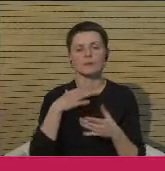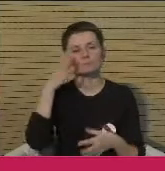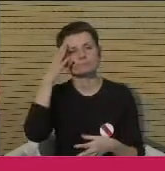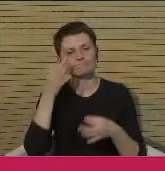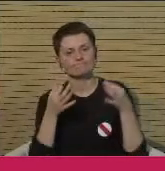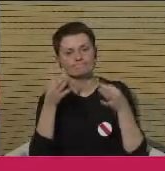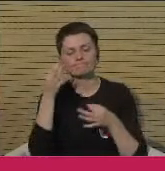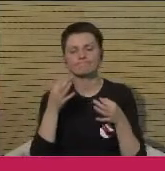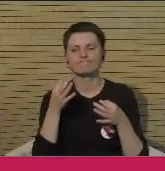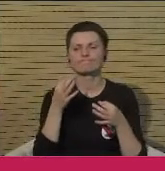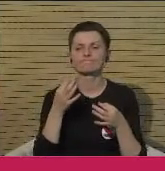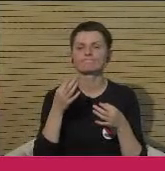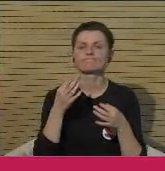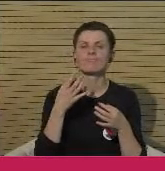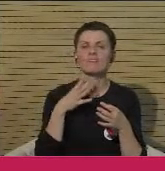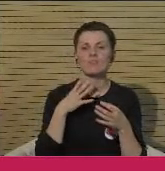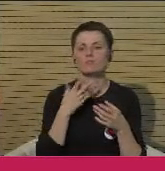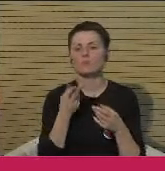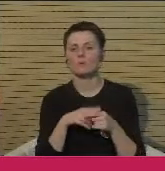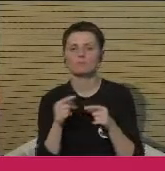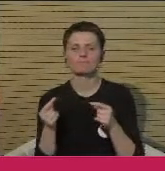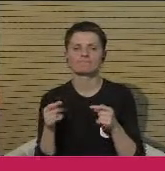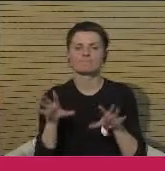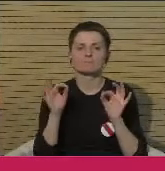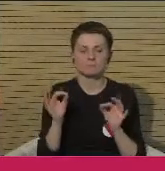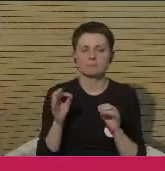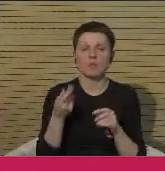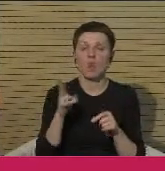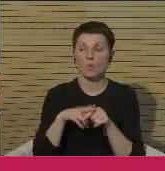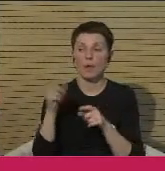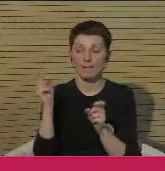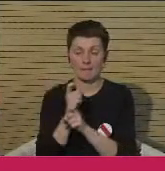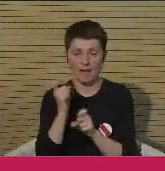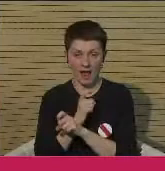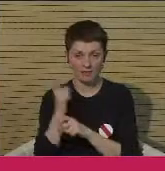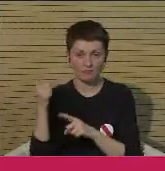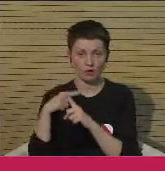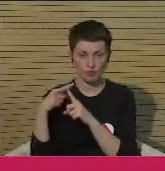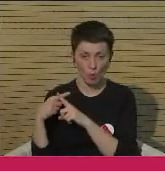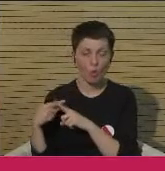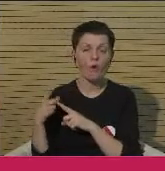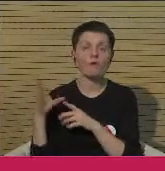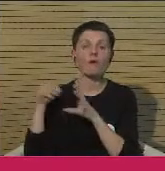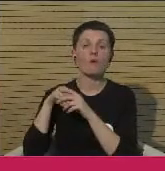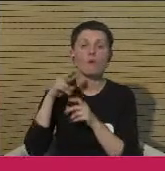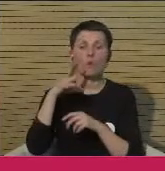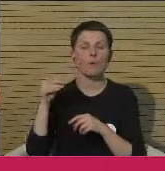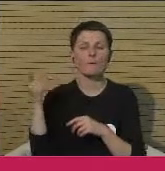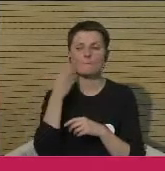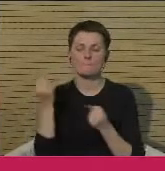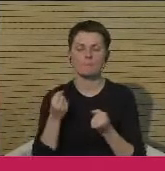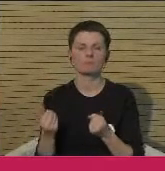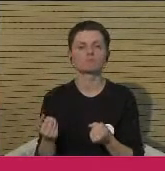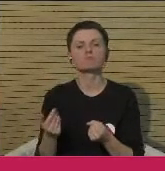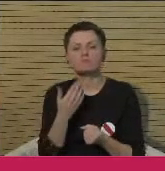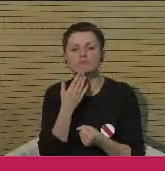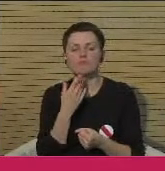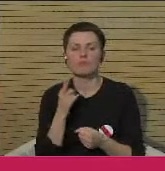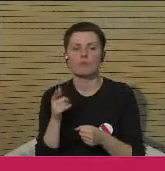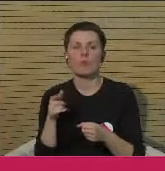We have a dilemma, values versus business values or